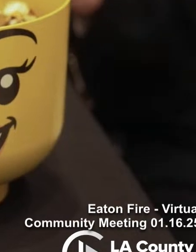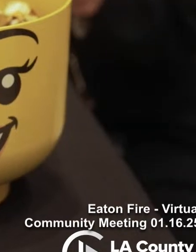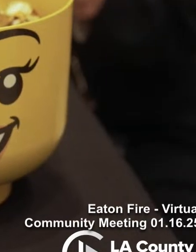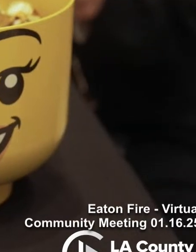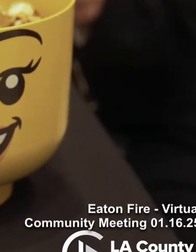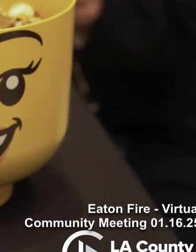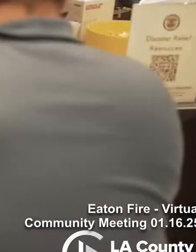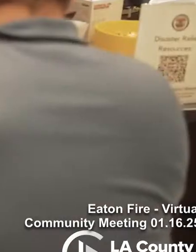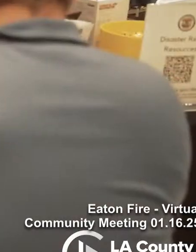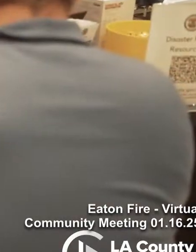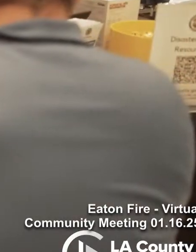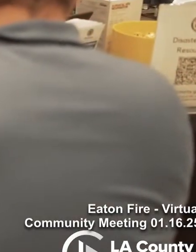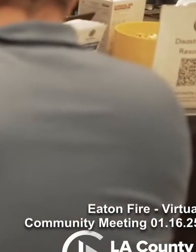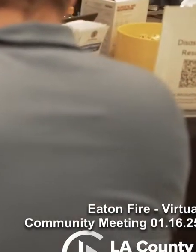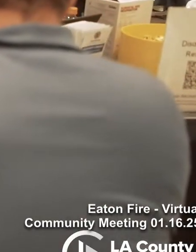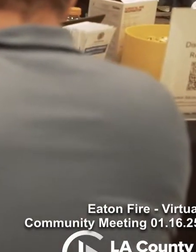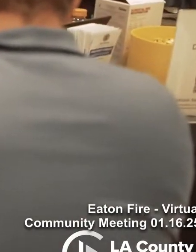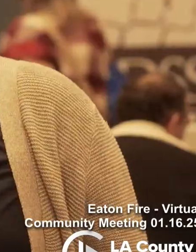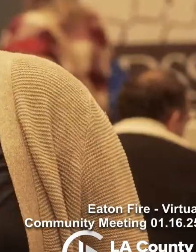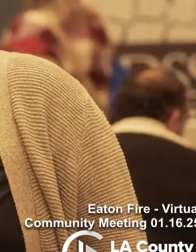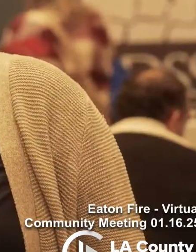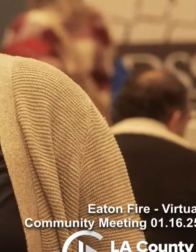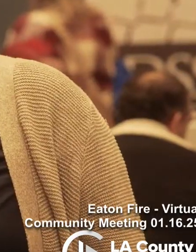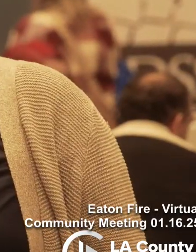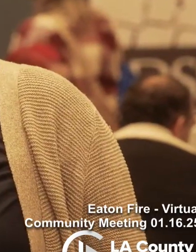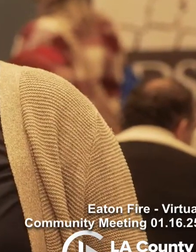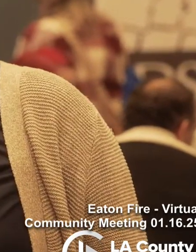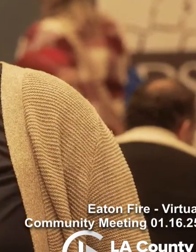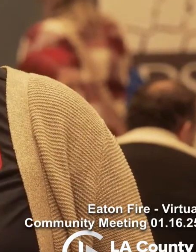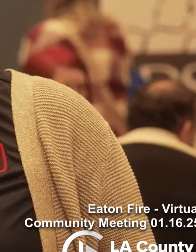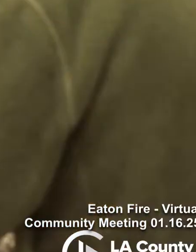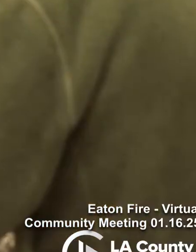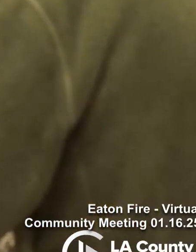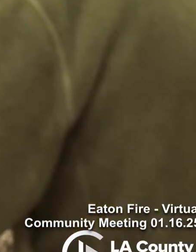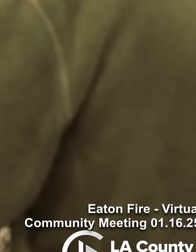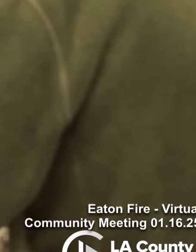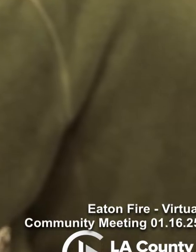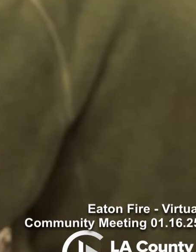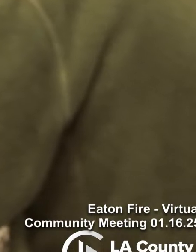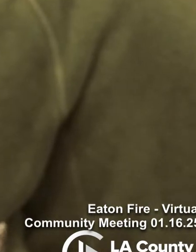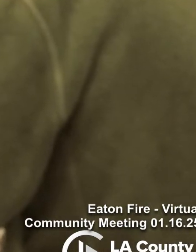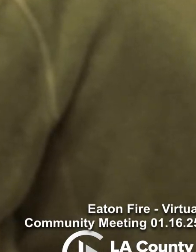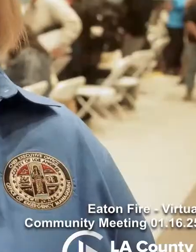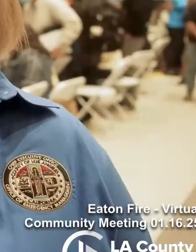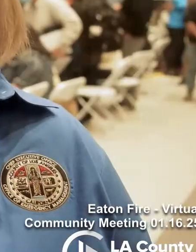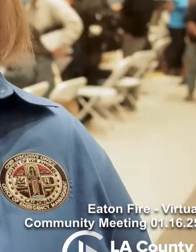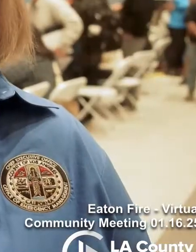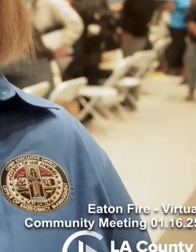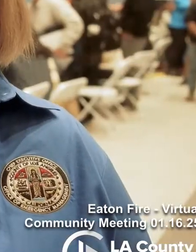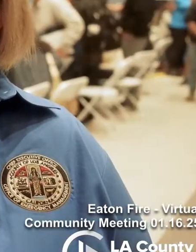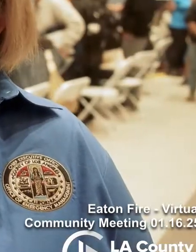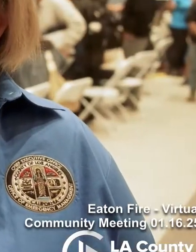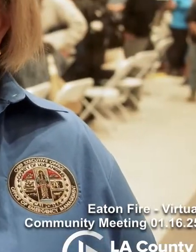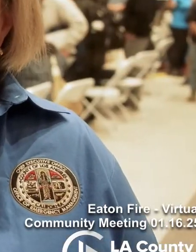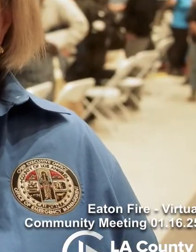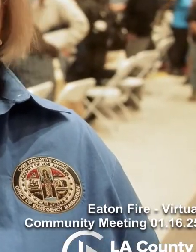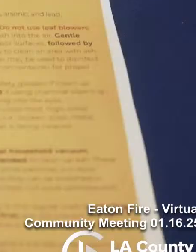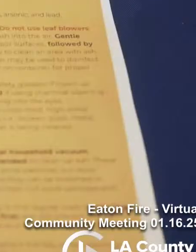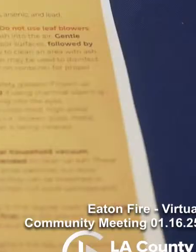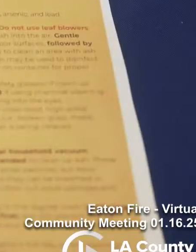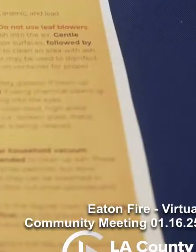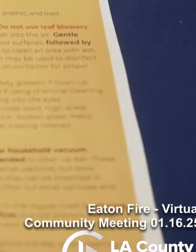destroyed, you're entitled to property tax relief. When you come in and you talk to each of our agencies, you find out that there's the ways that we can help